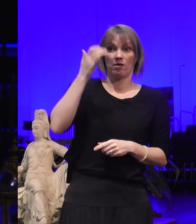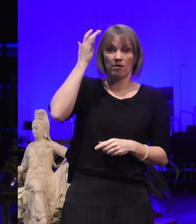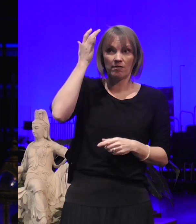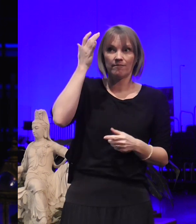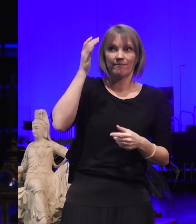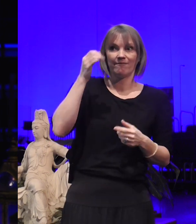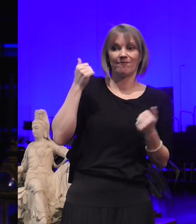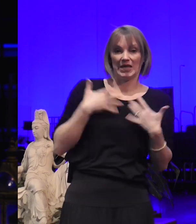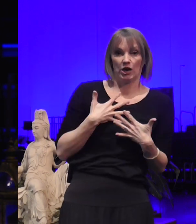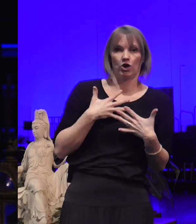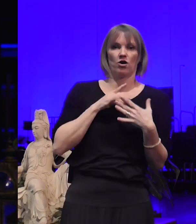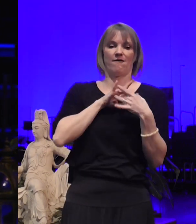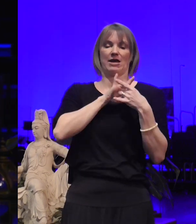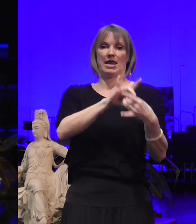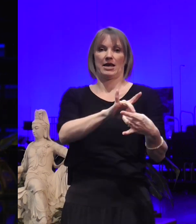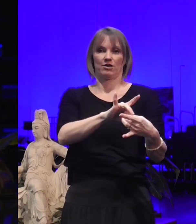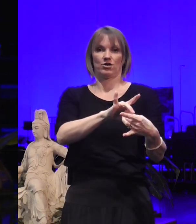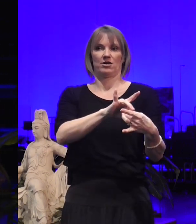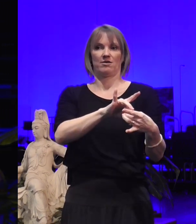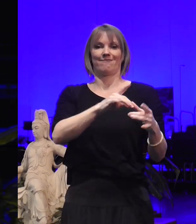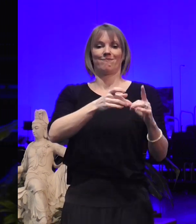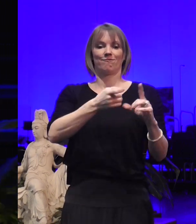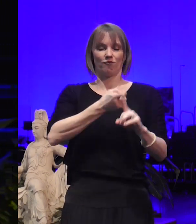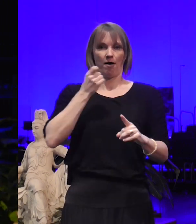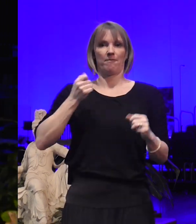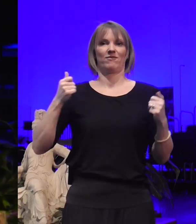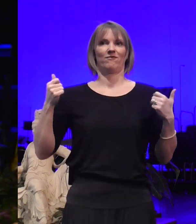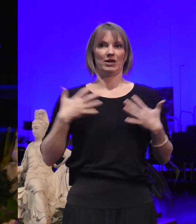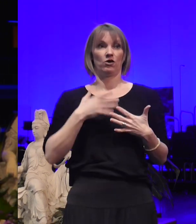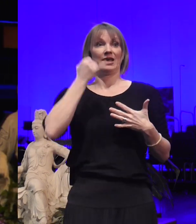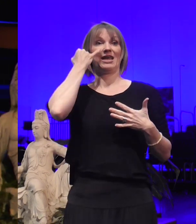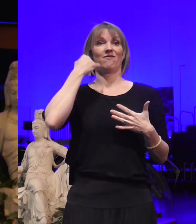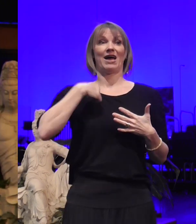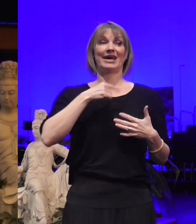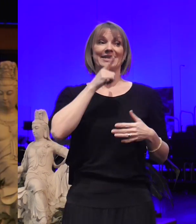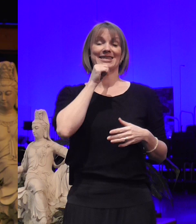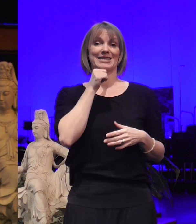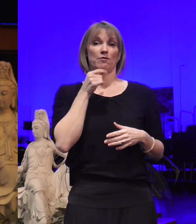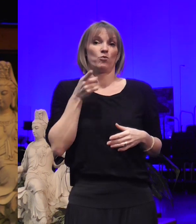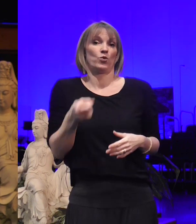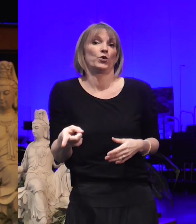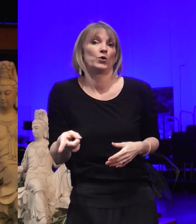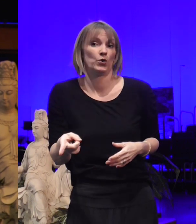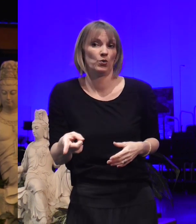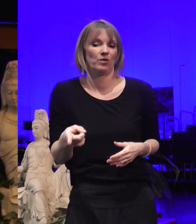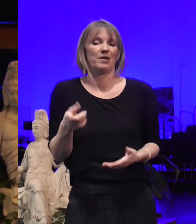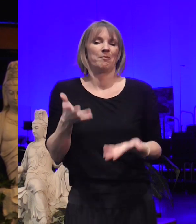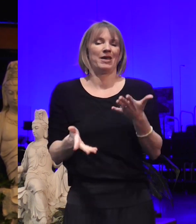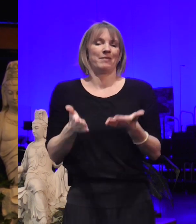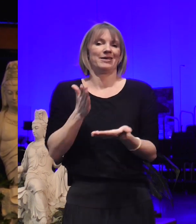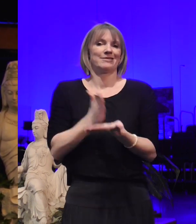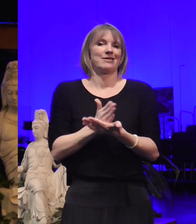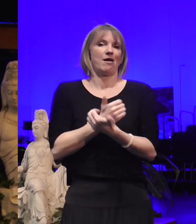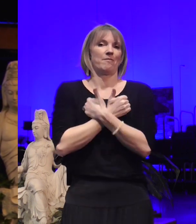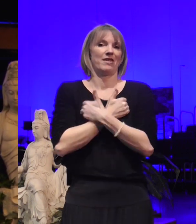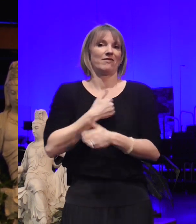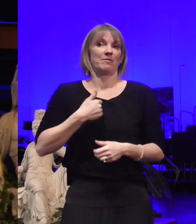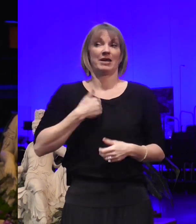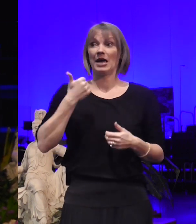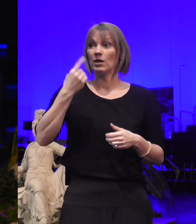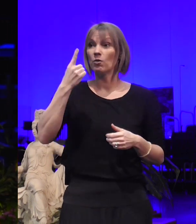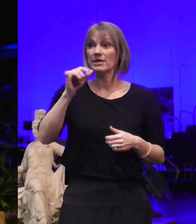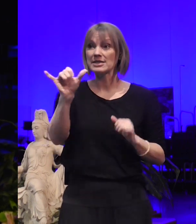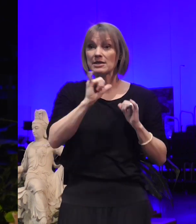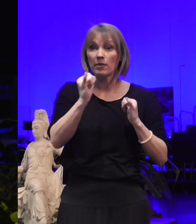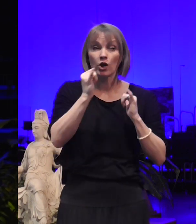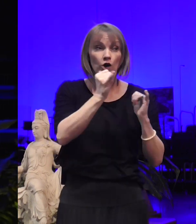of that fear of connection that can come from that fear that if I disappoint you, you may stop loving me. Anyone have a